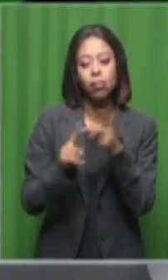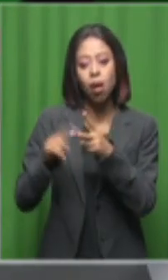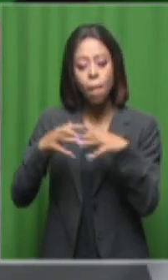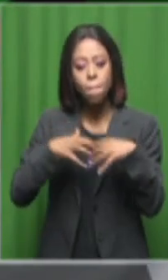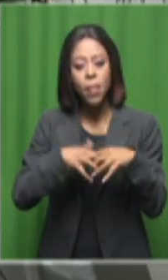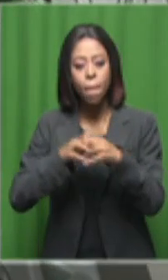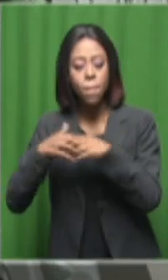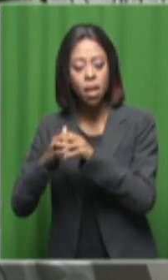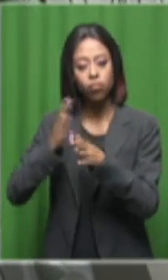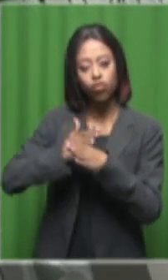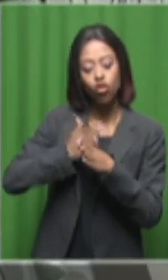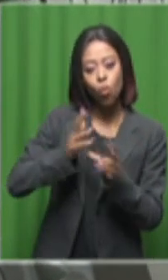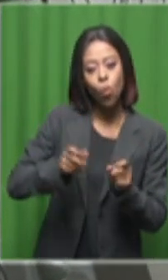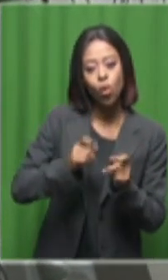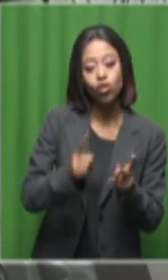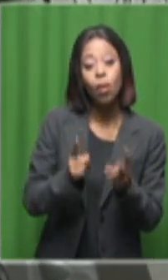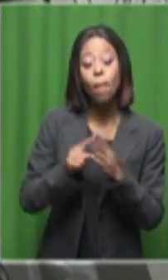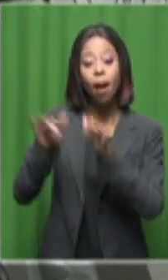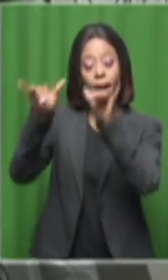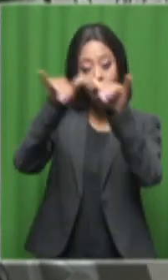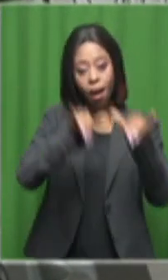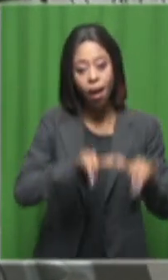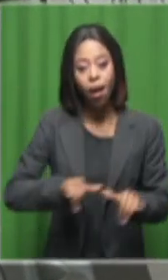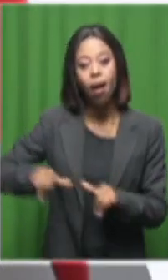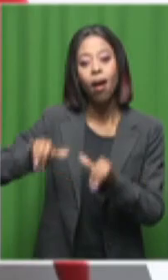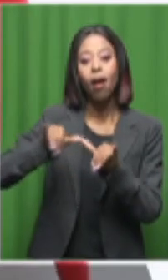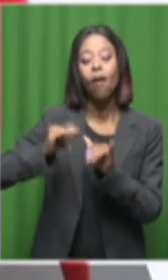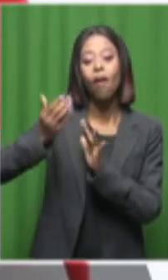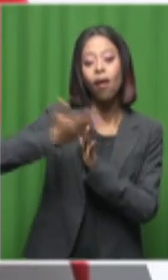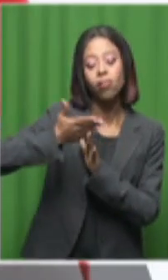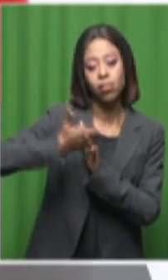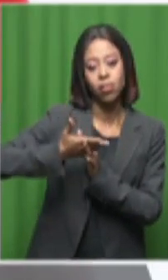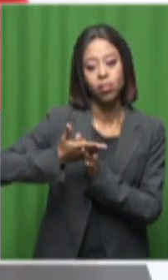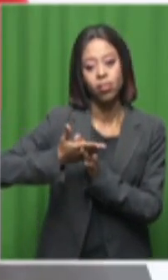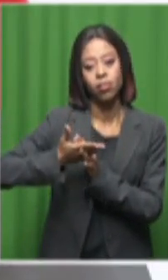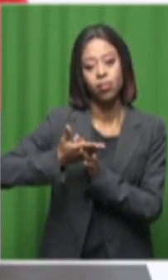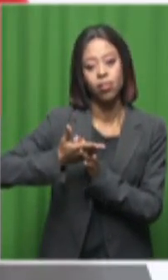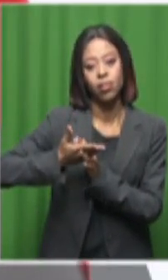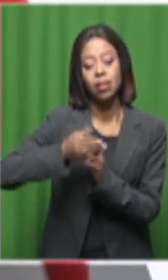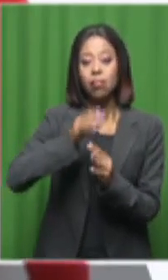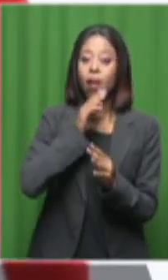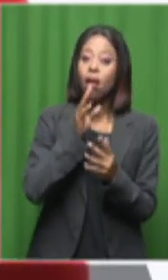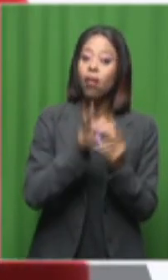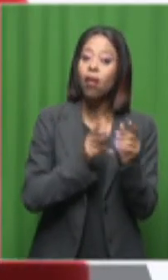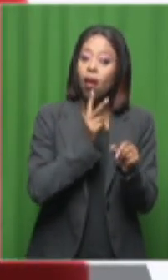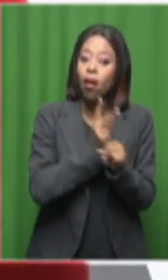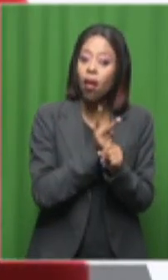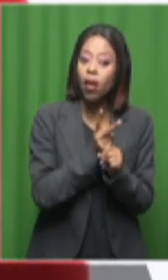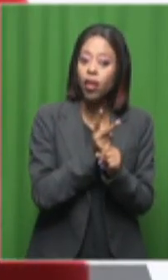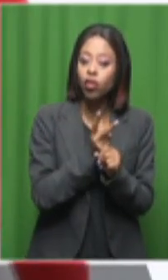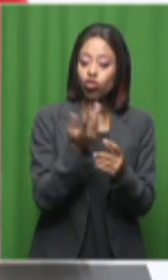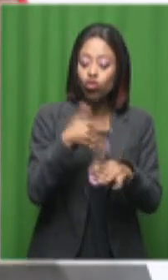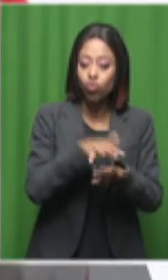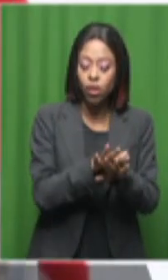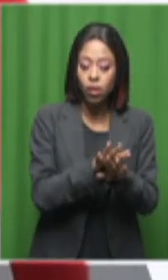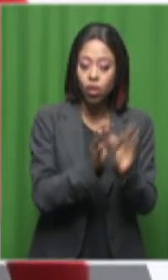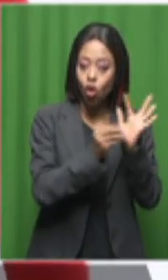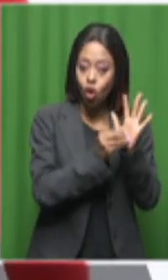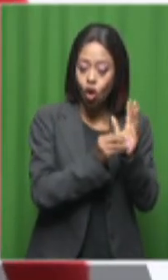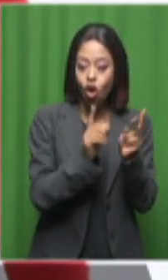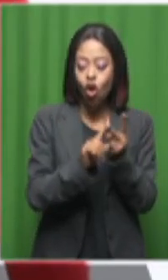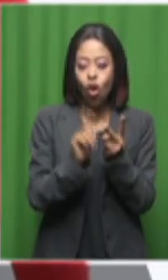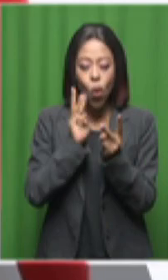be created, but it's about universal penetration, it's about the reconfiguring of the energy mix, it's about